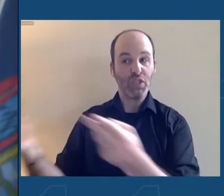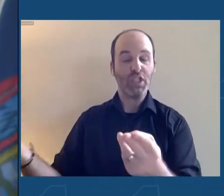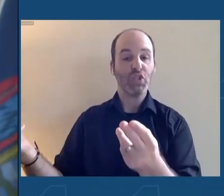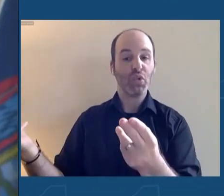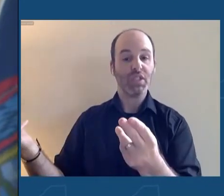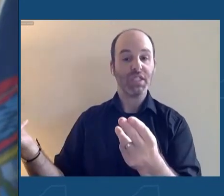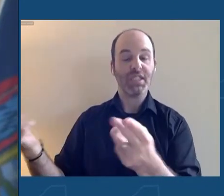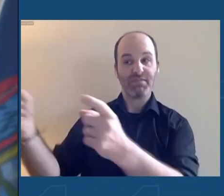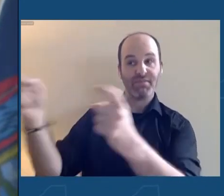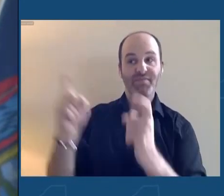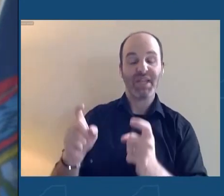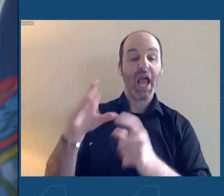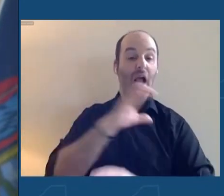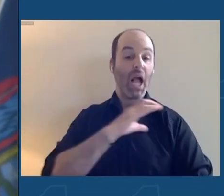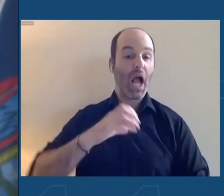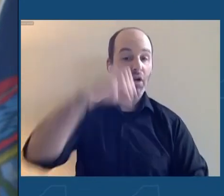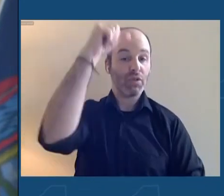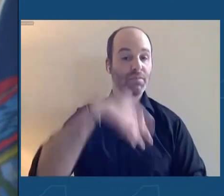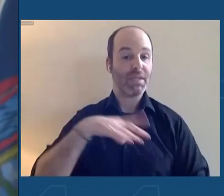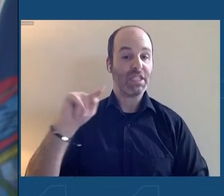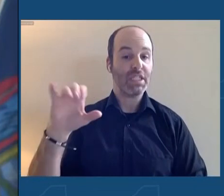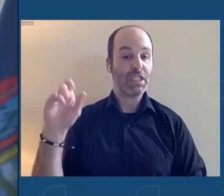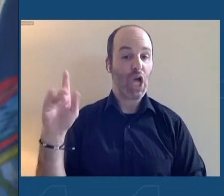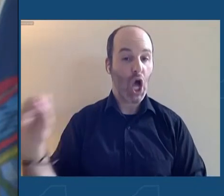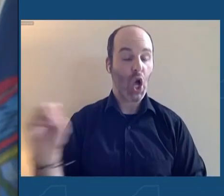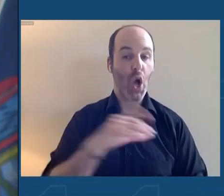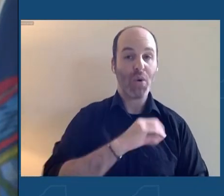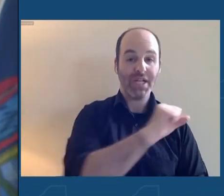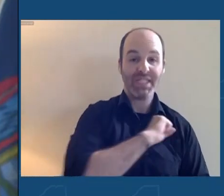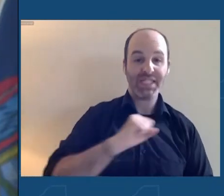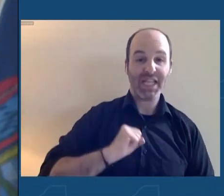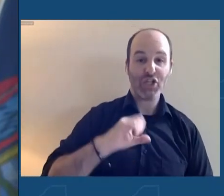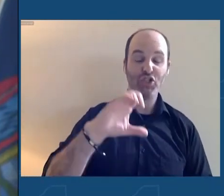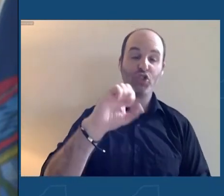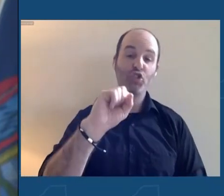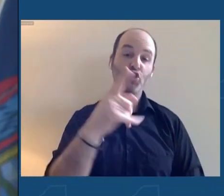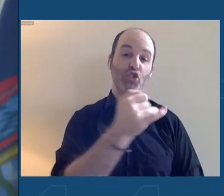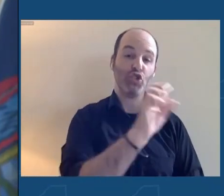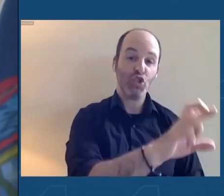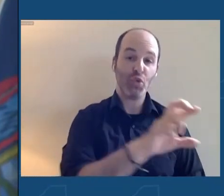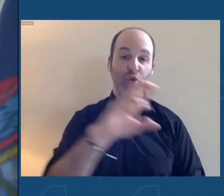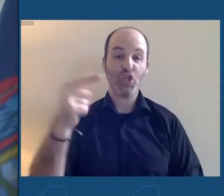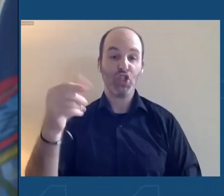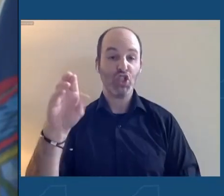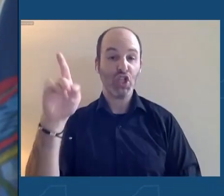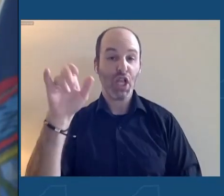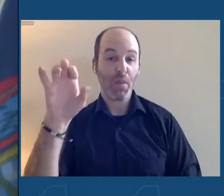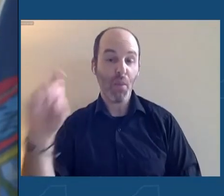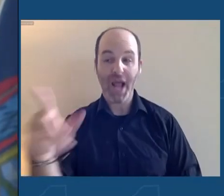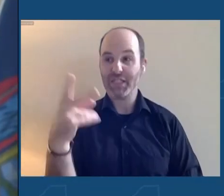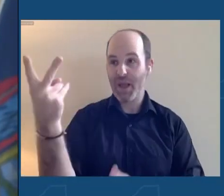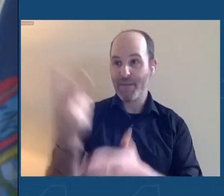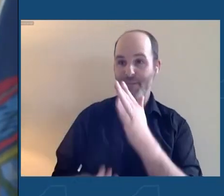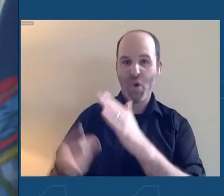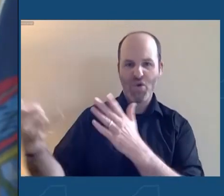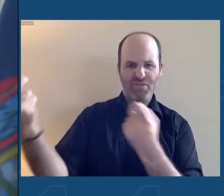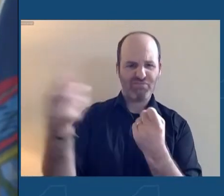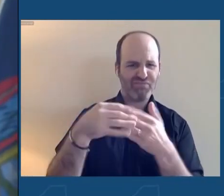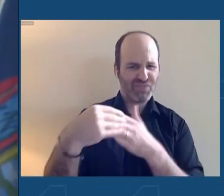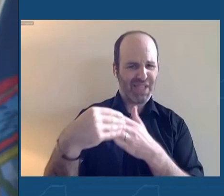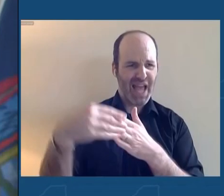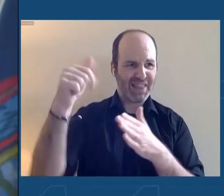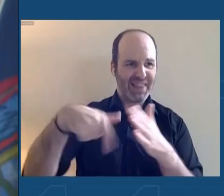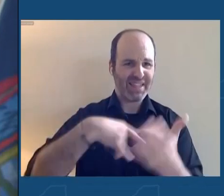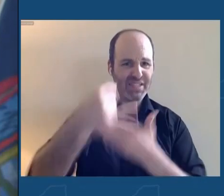Congressman Tonko, Senators Schumer and Gillibrand have been extraordinary leaders in their support of this project, as have our